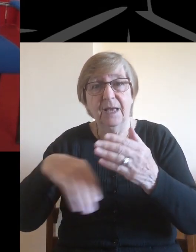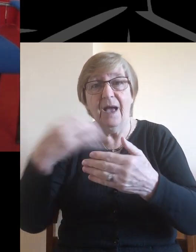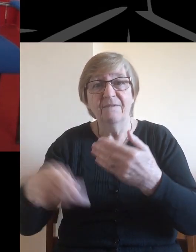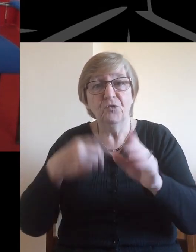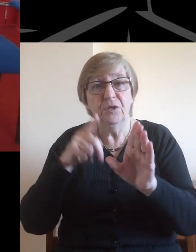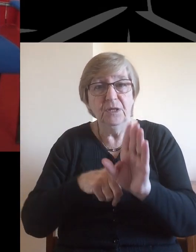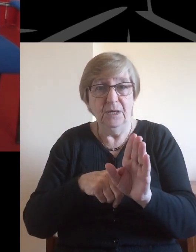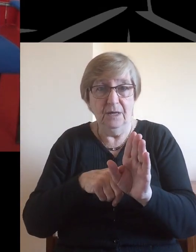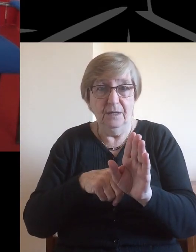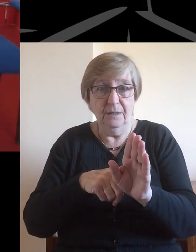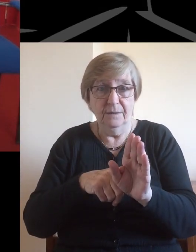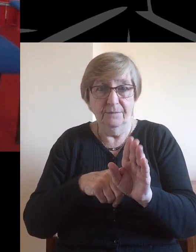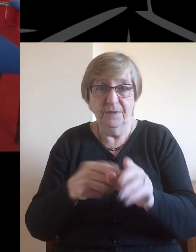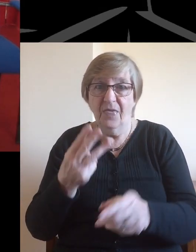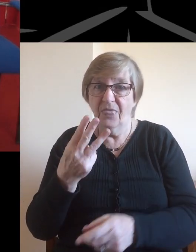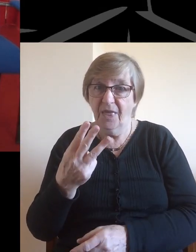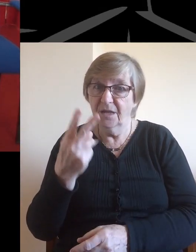year,